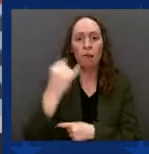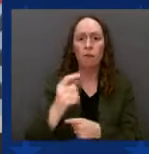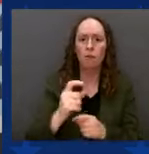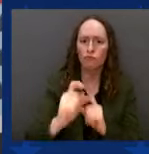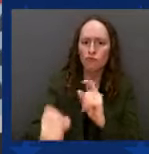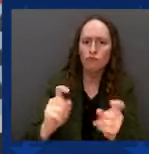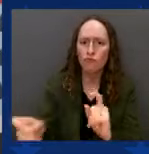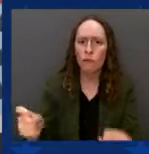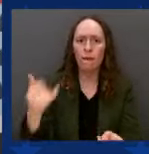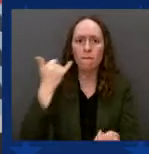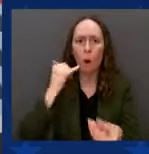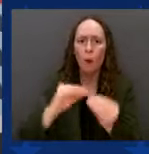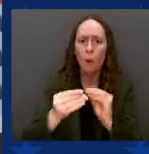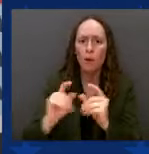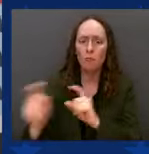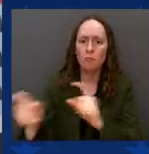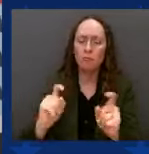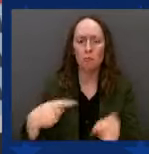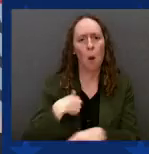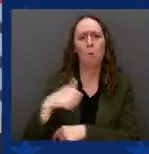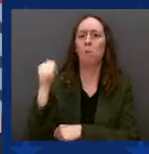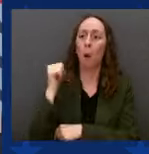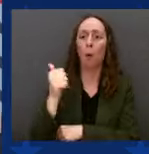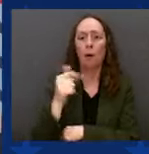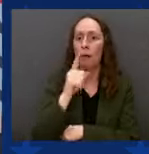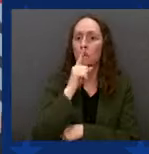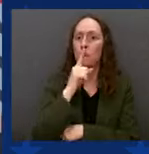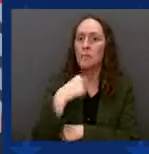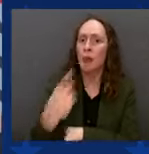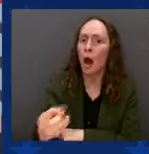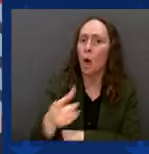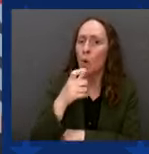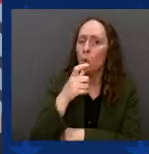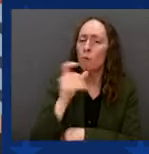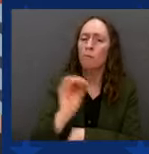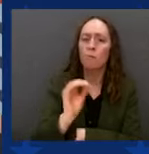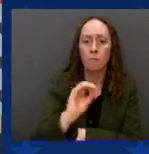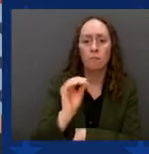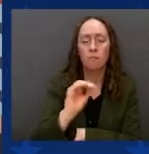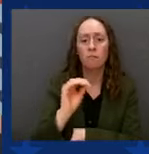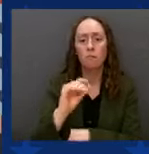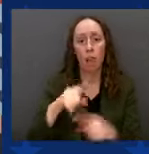they're outside. I can hear them. They're talking about this we're going to do.